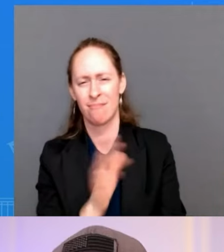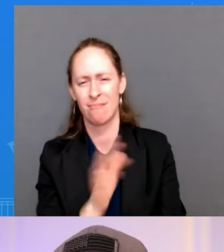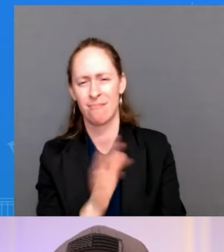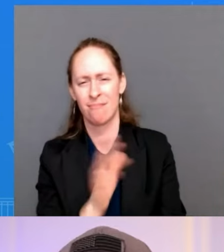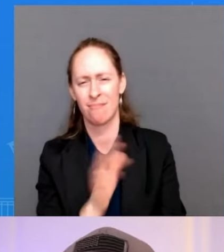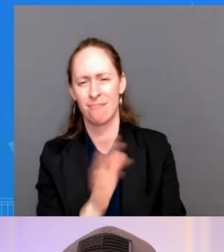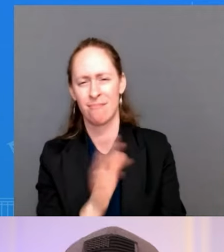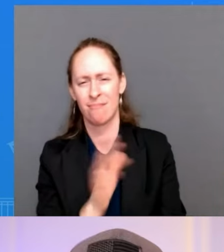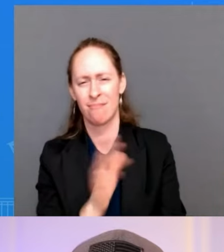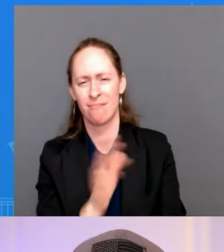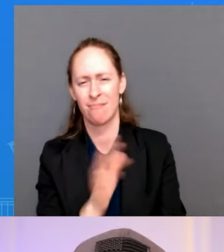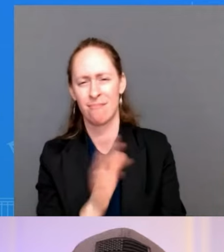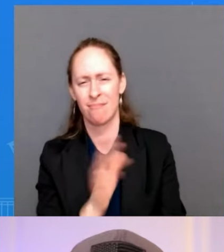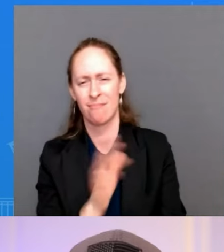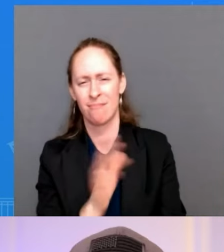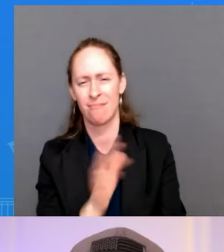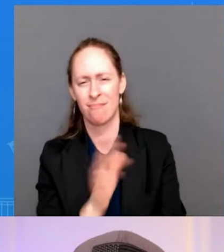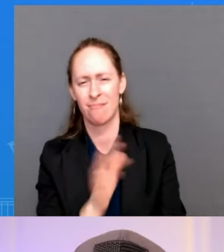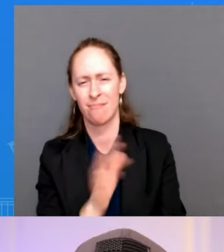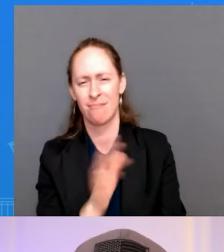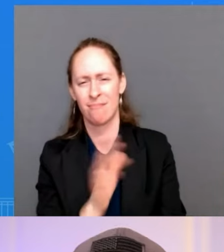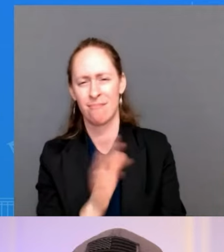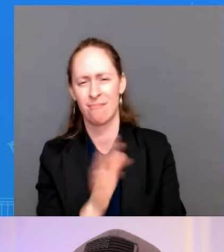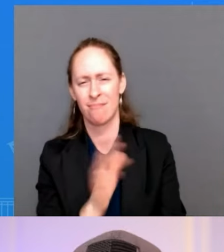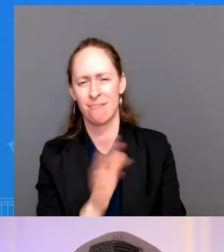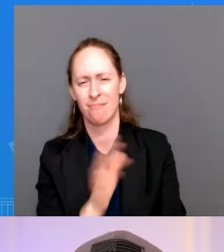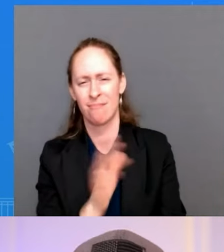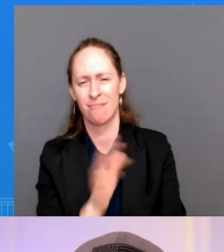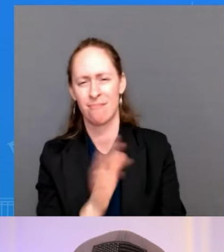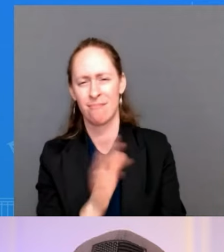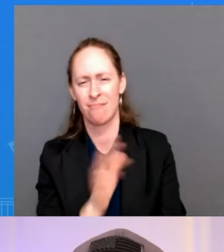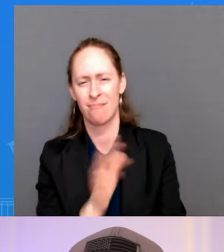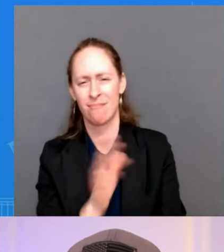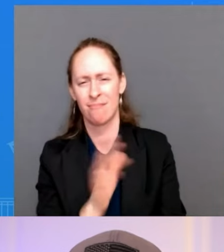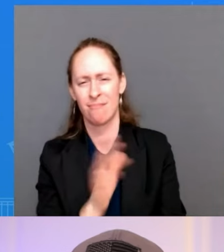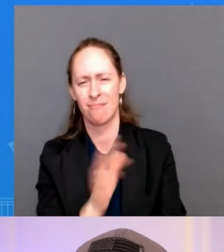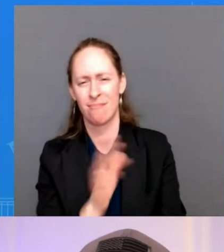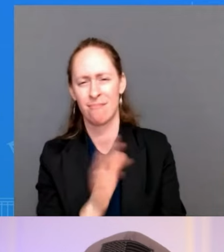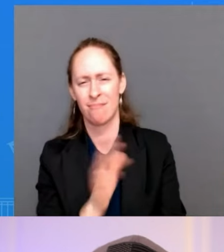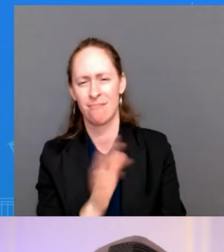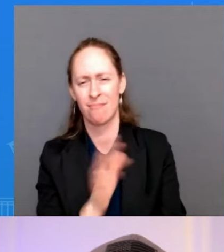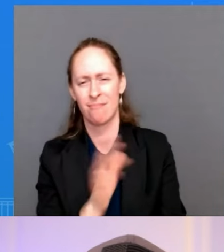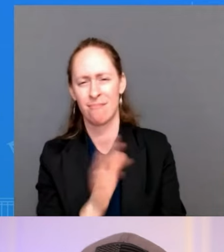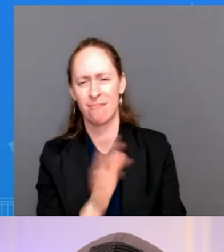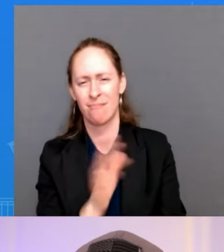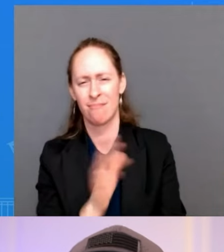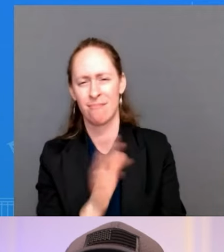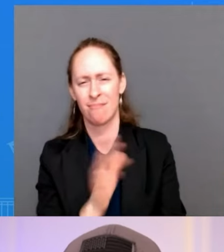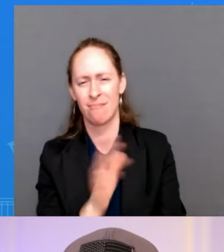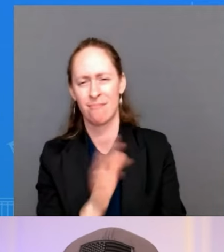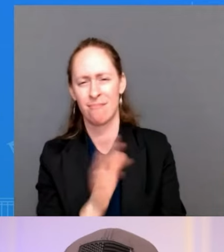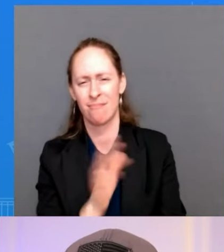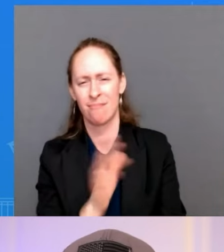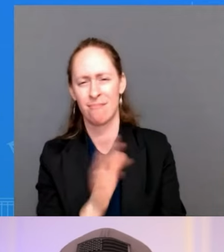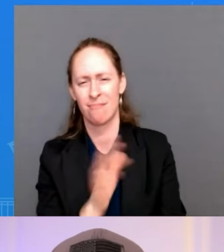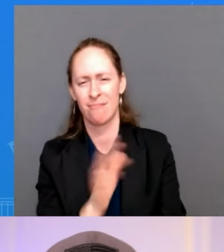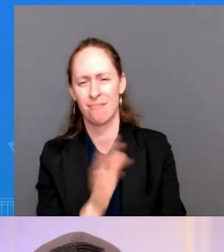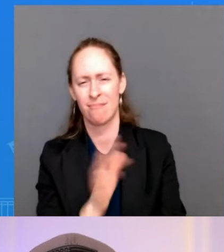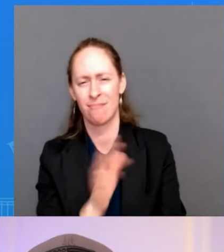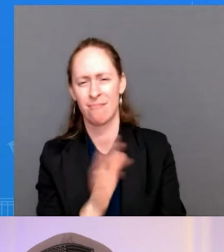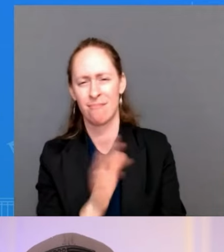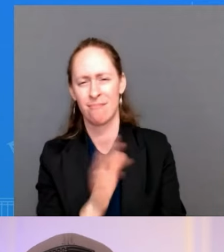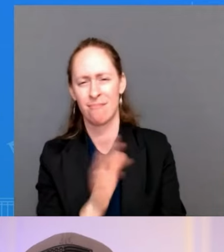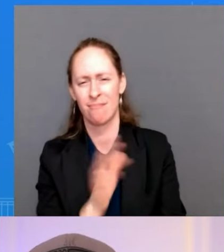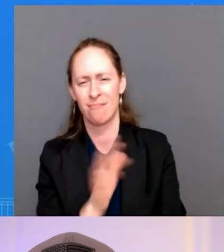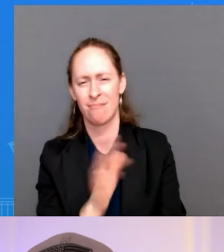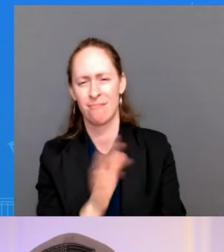Democrats have been engaged with these conversations that Republicans are having as well. And there's a conversation to be had of what they're doing. I'm not saying I'm fully on board with what they're doing. I think the